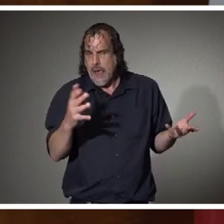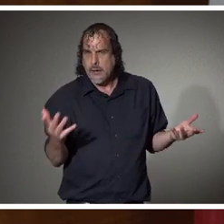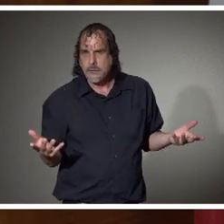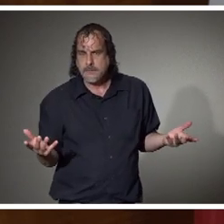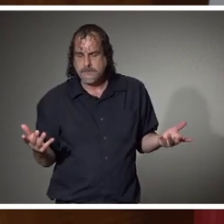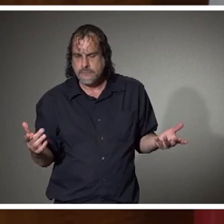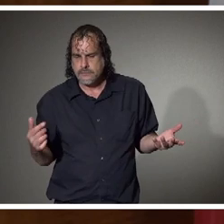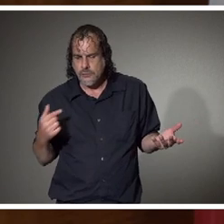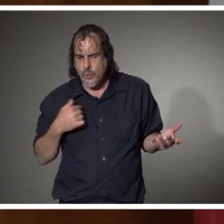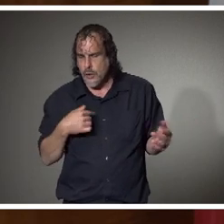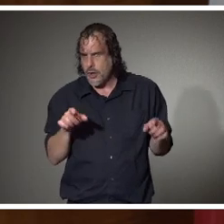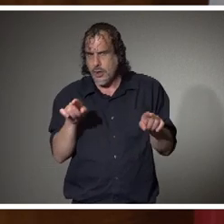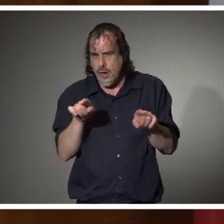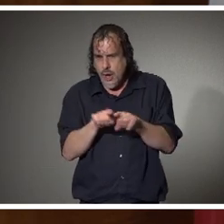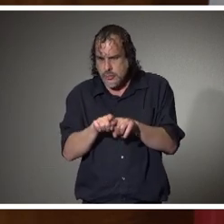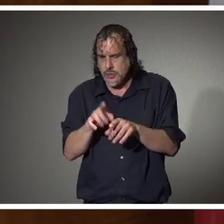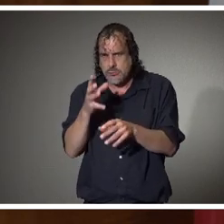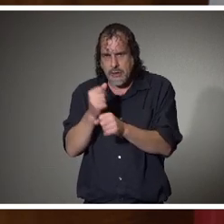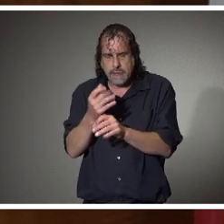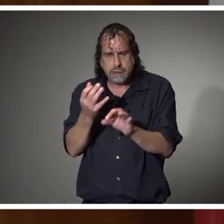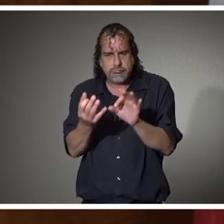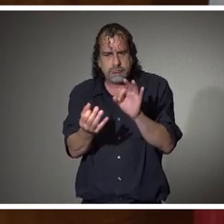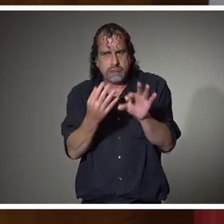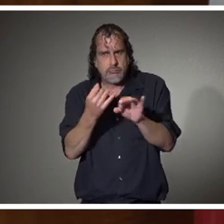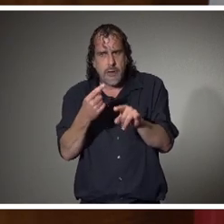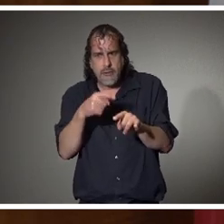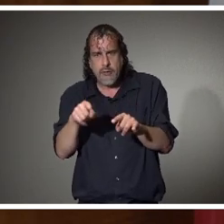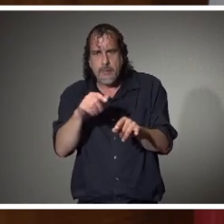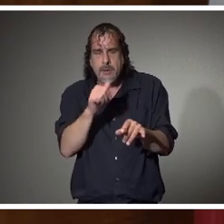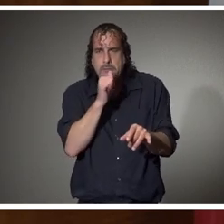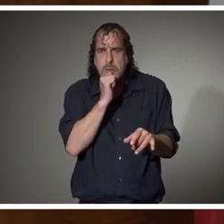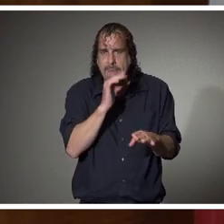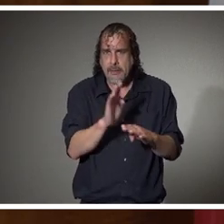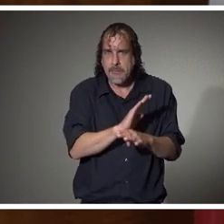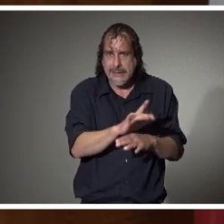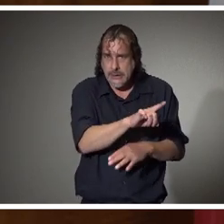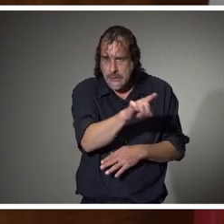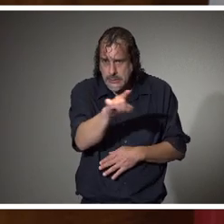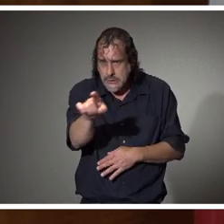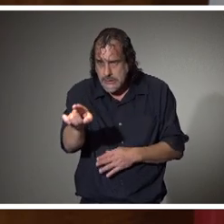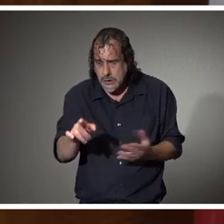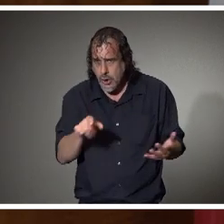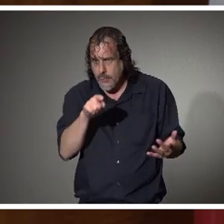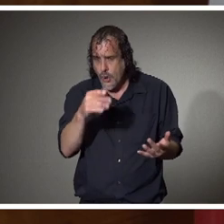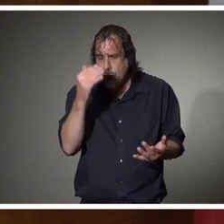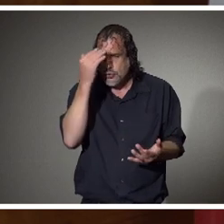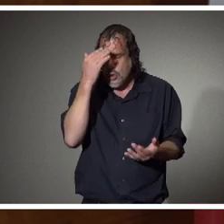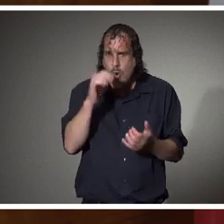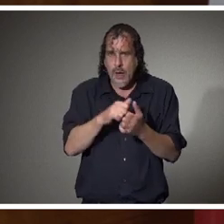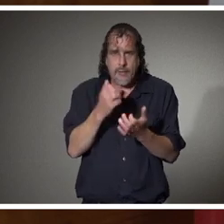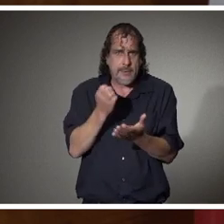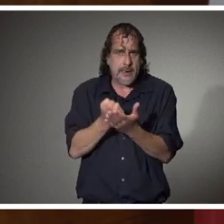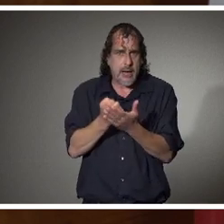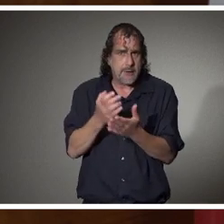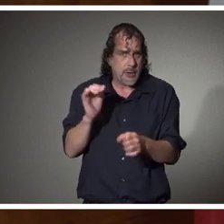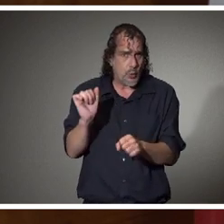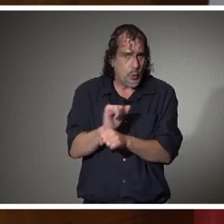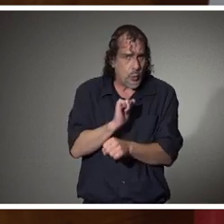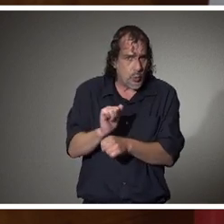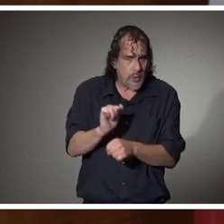And so we are also getting input from those in the private sector, those who know how the economy works, those